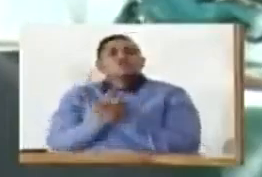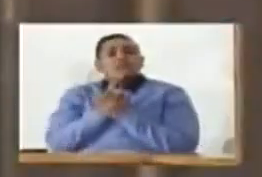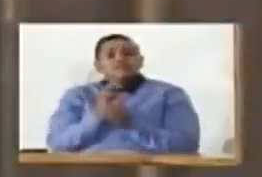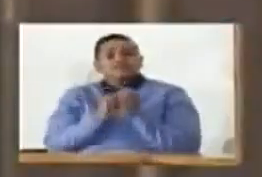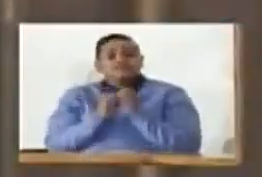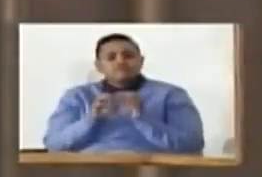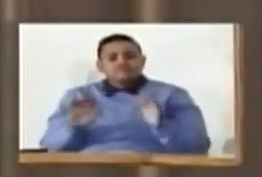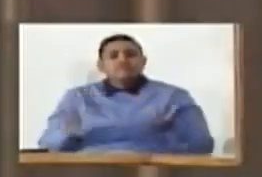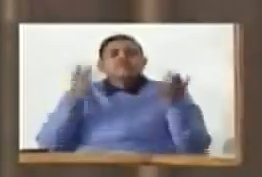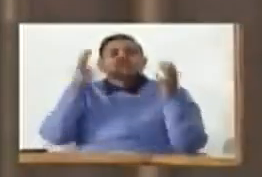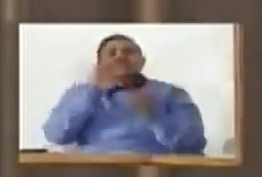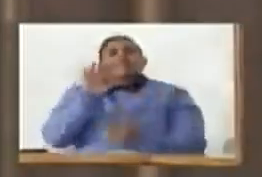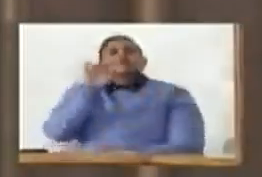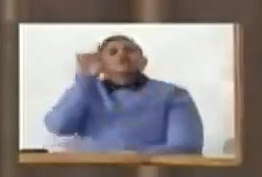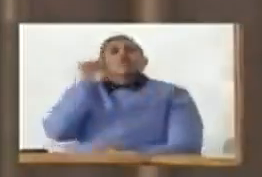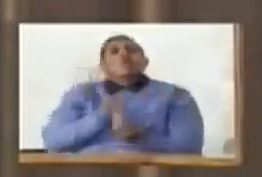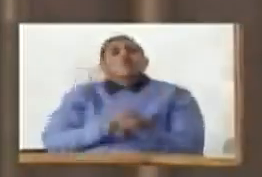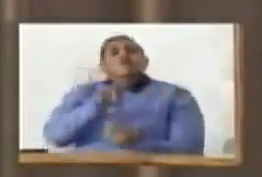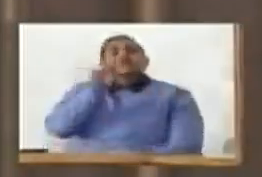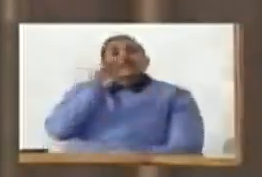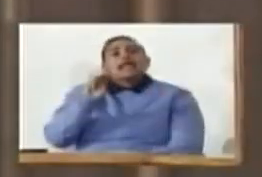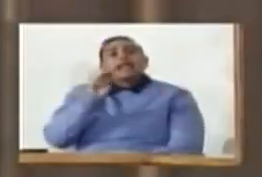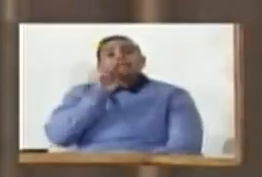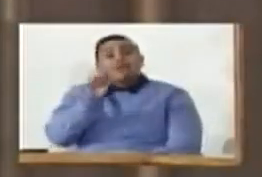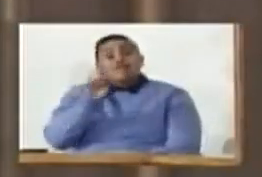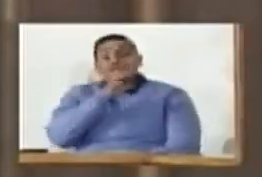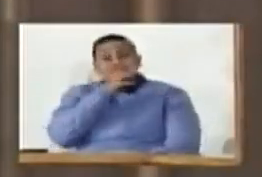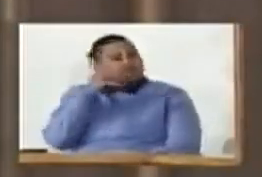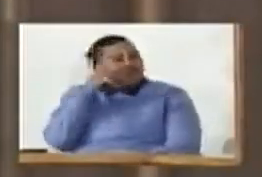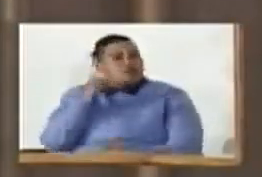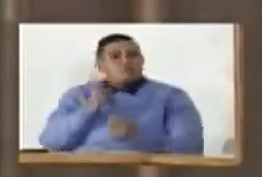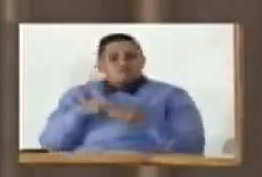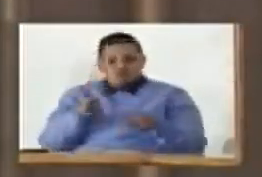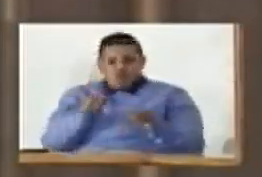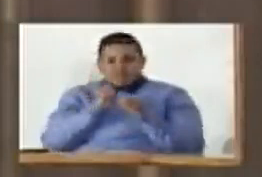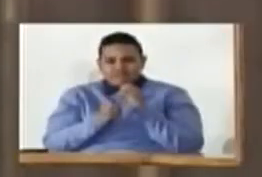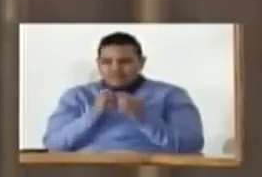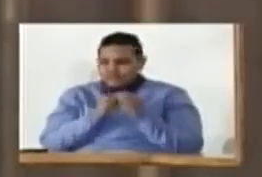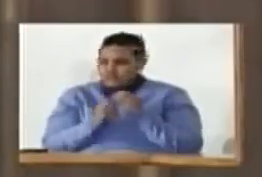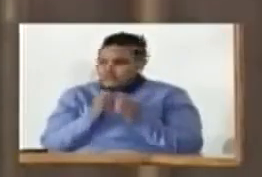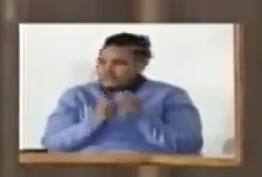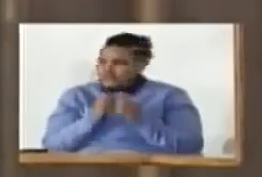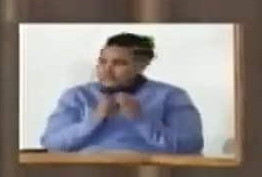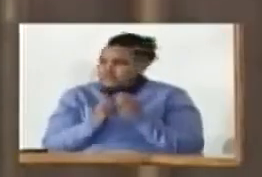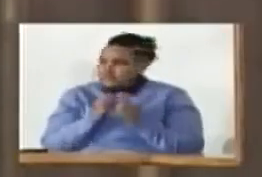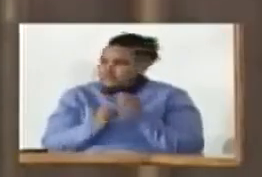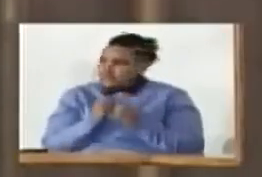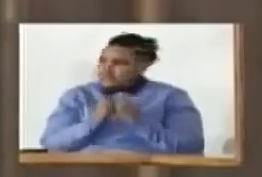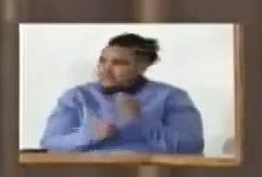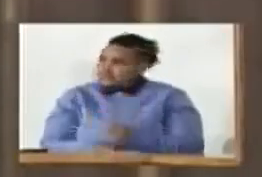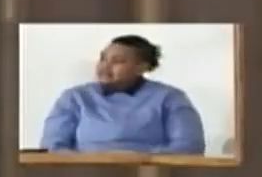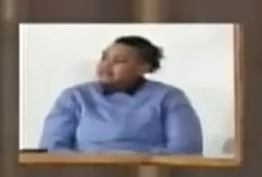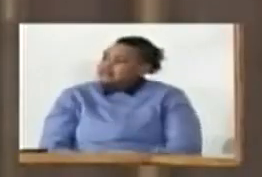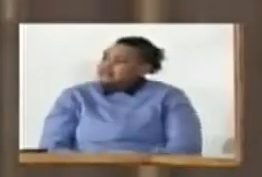of approximately 1,000 kilometers of farm roads. In addition,